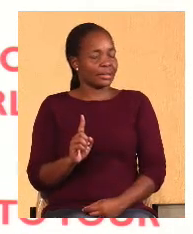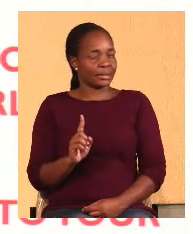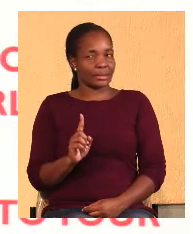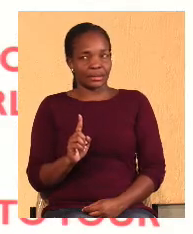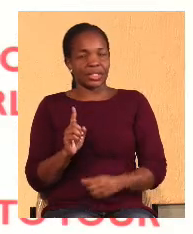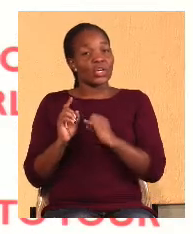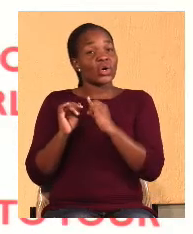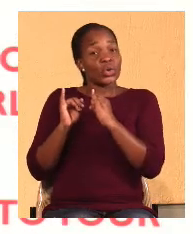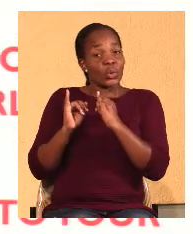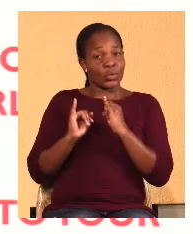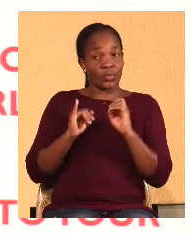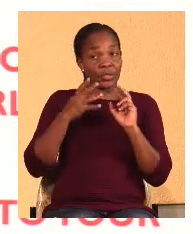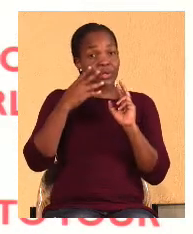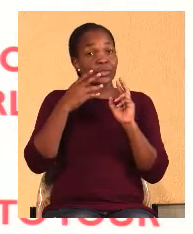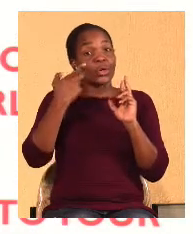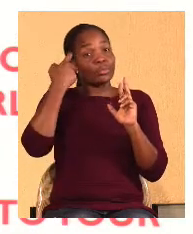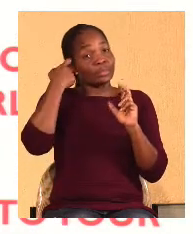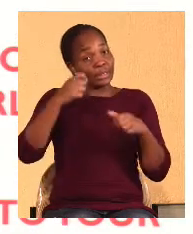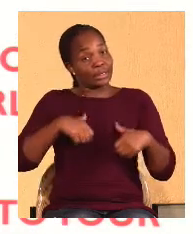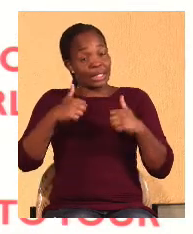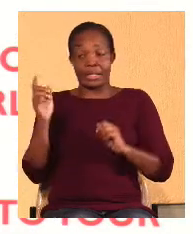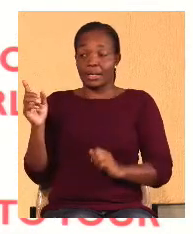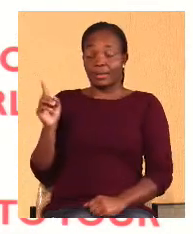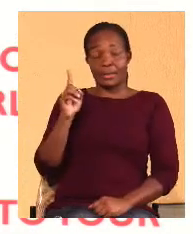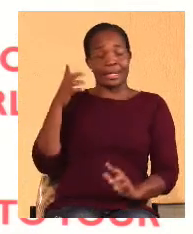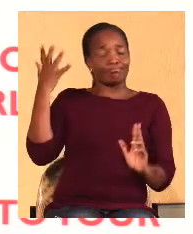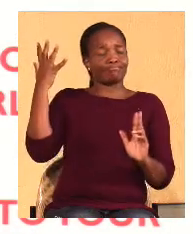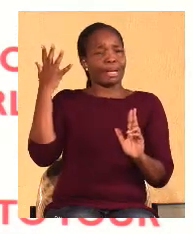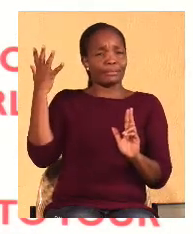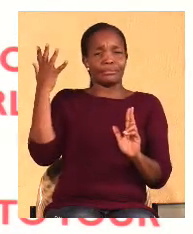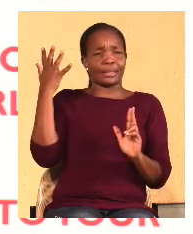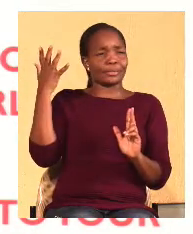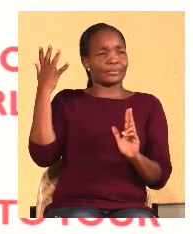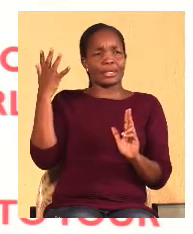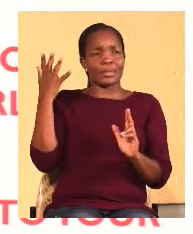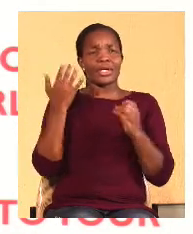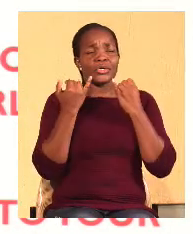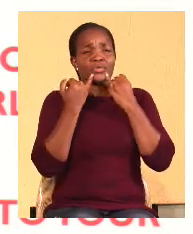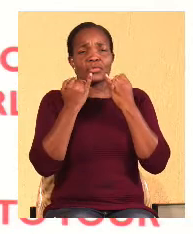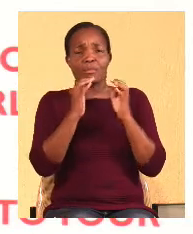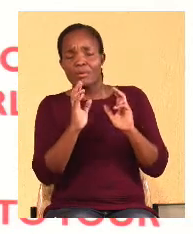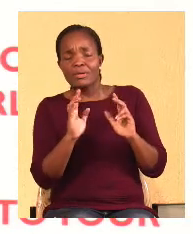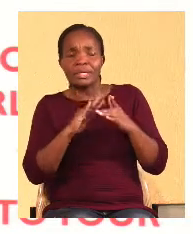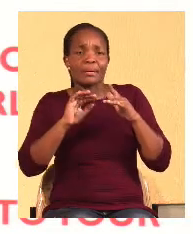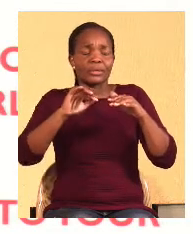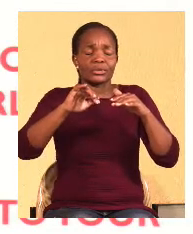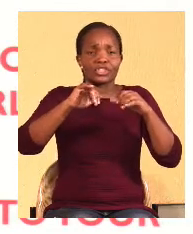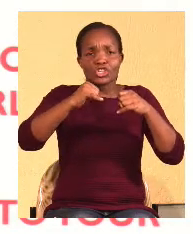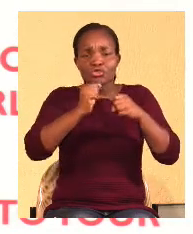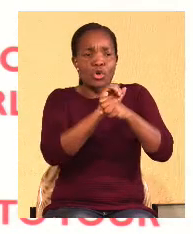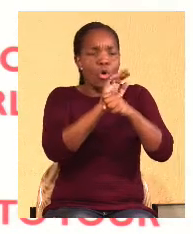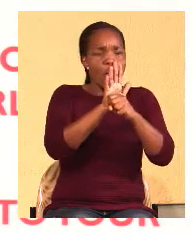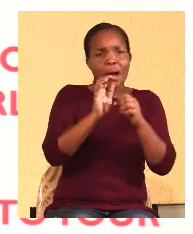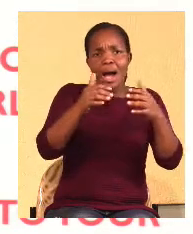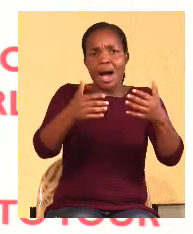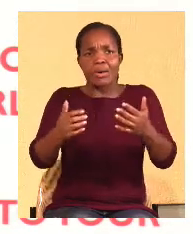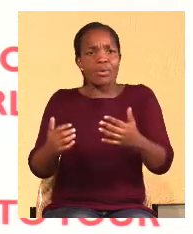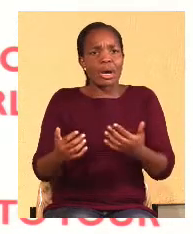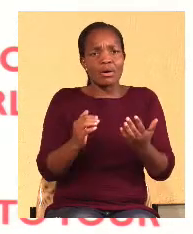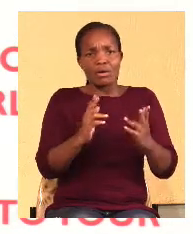start by giving an update on the health situation as it pertains to the COVID-19